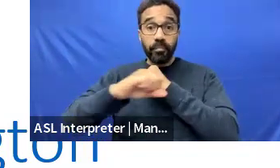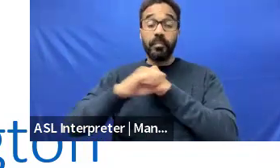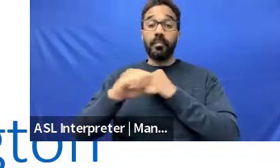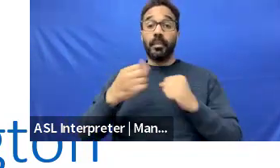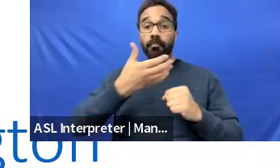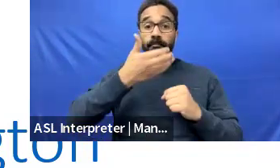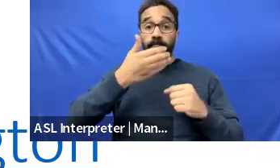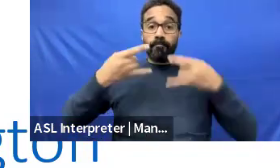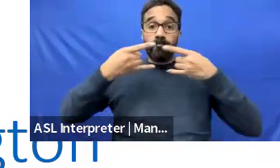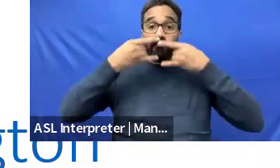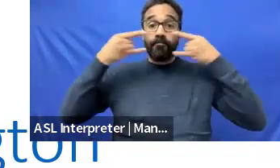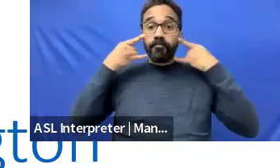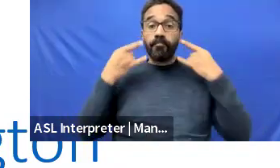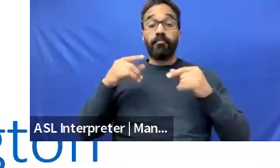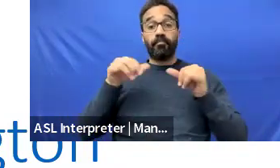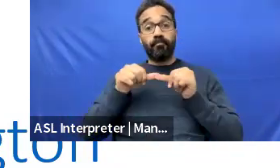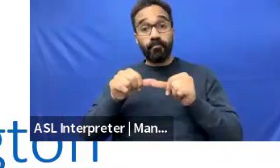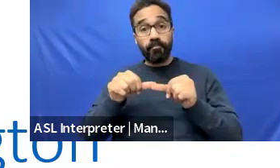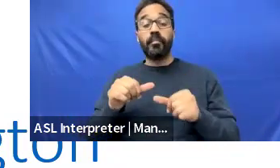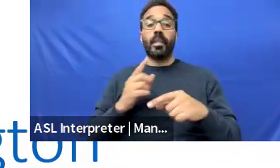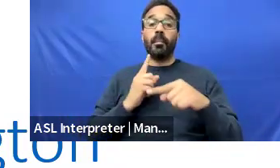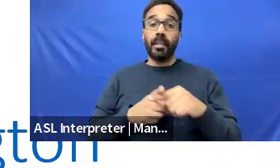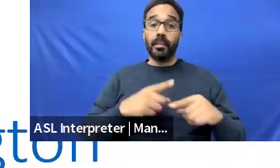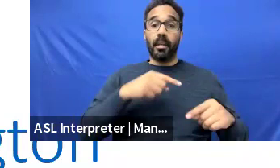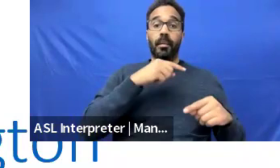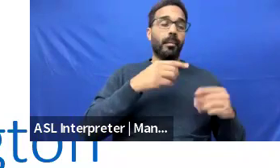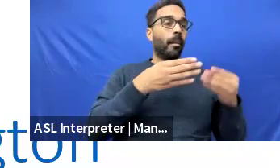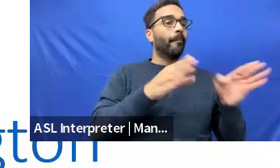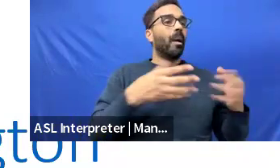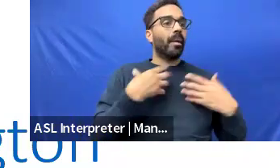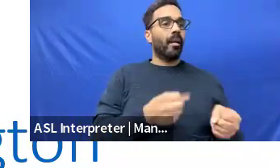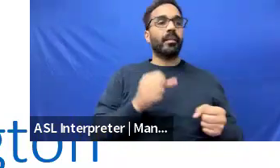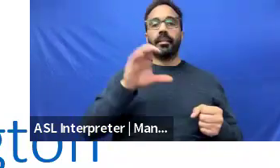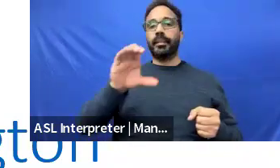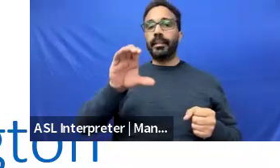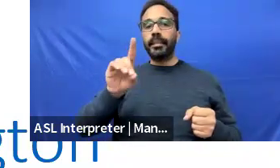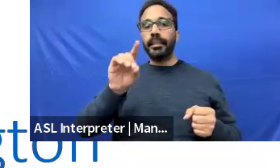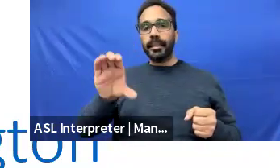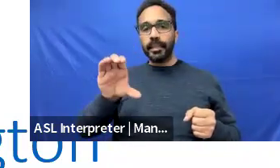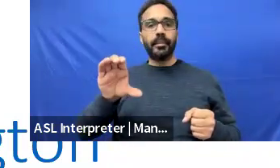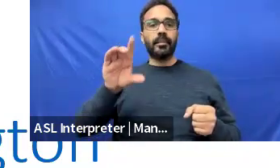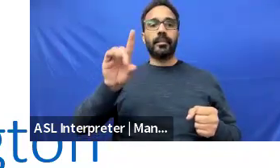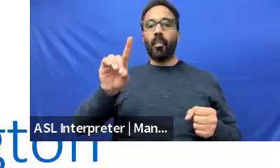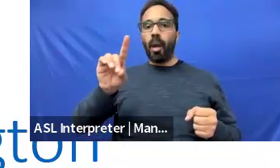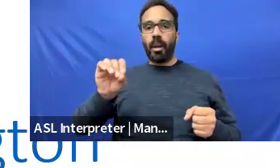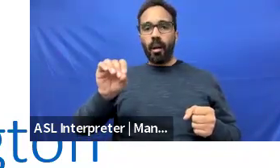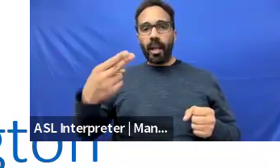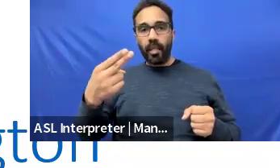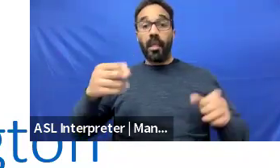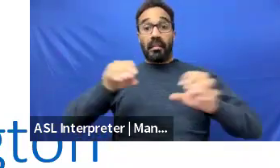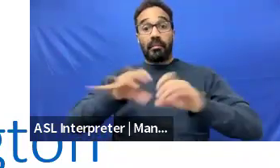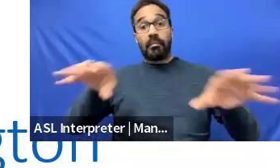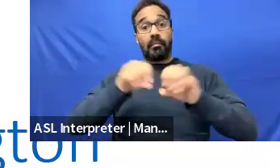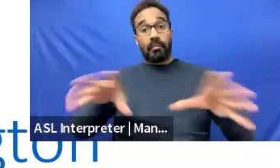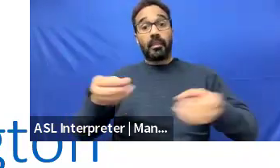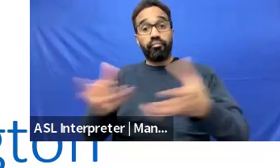masks, and taking information from public health, from the Department of Health, from the CDC, and getting that back into community. So I